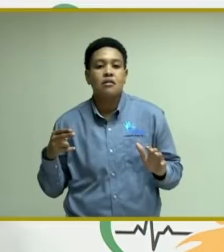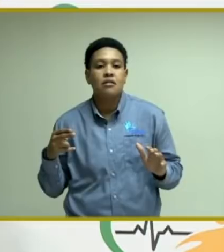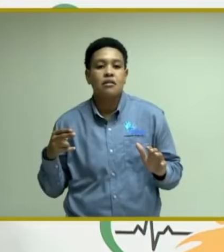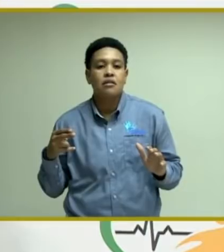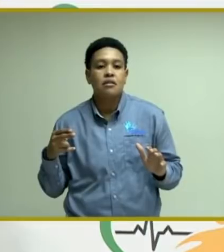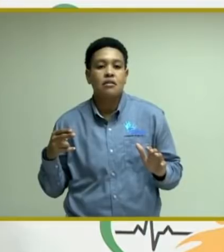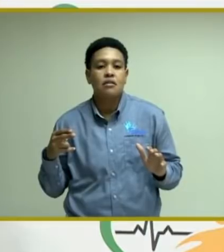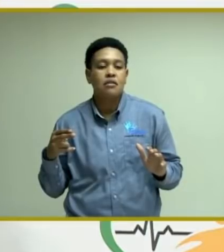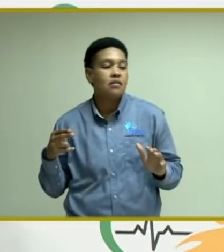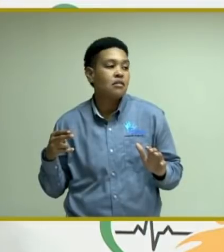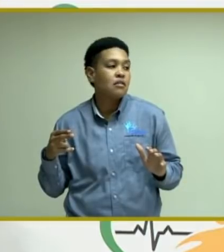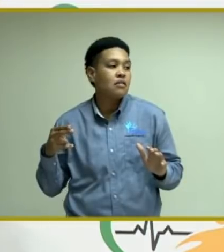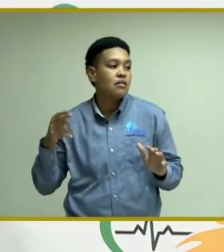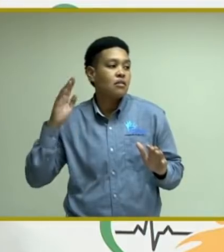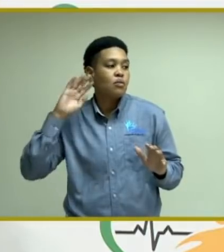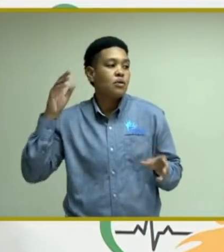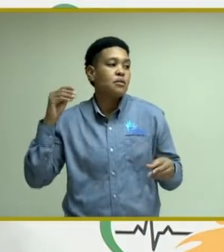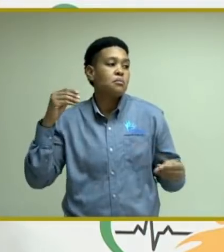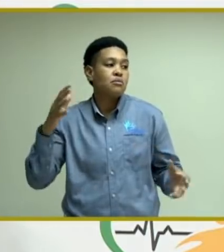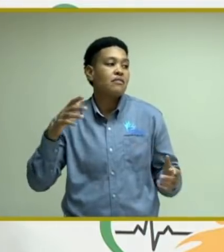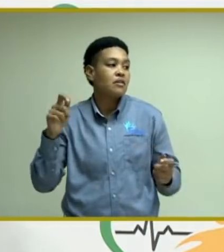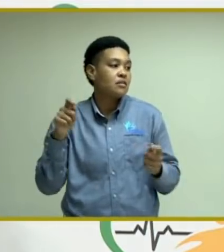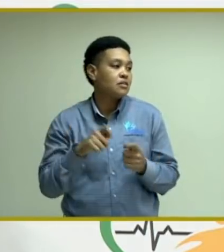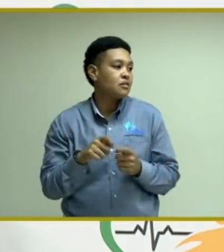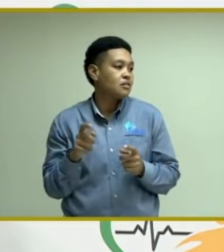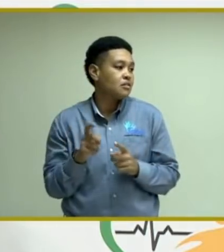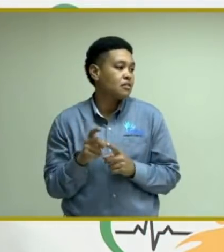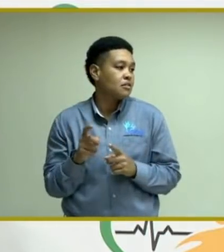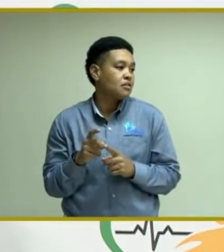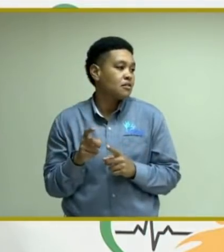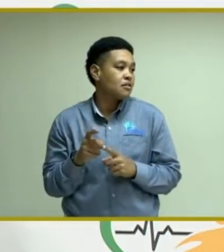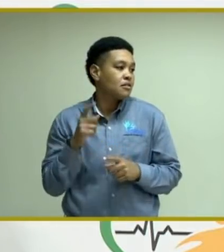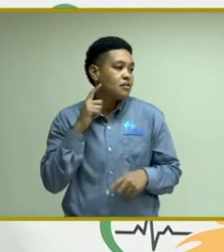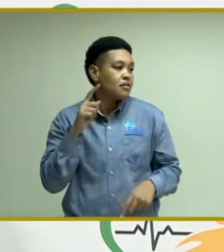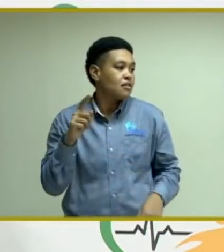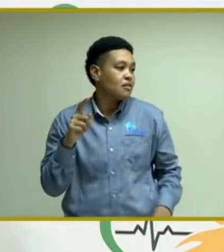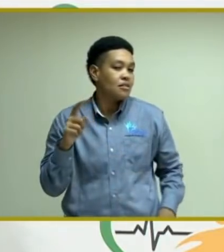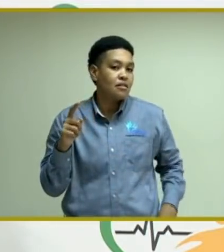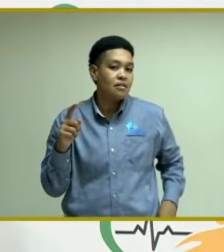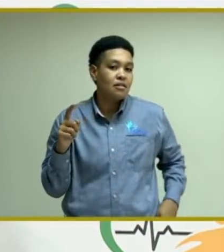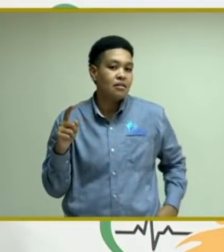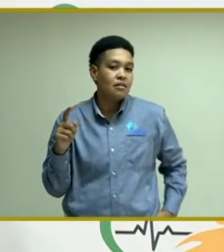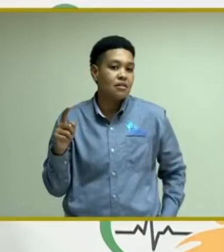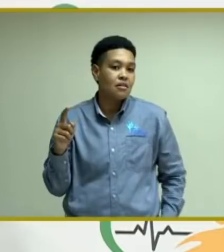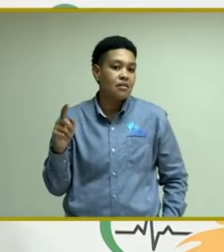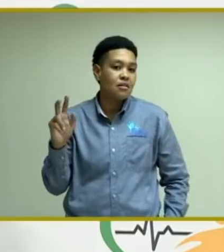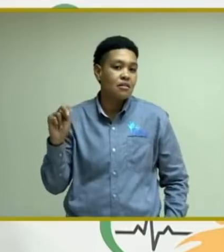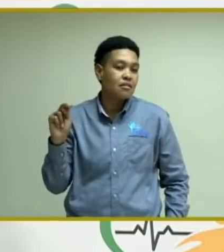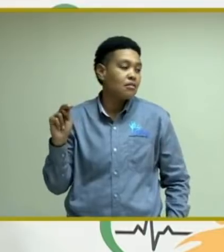will be provided with a specific date. I see here November 7th.